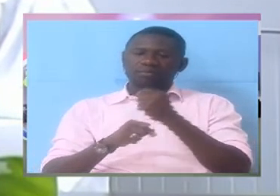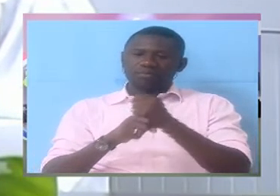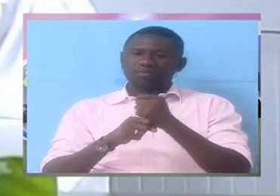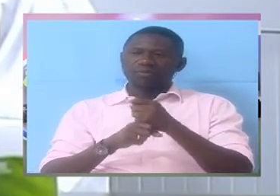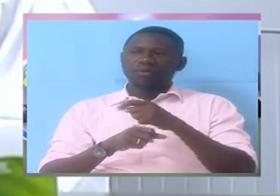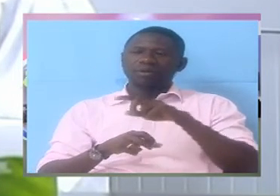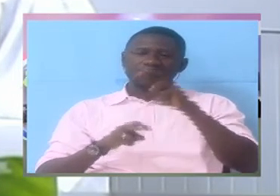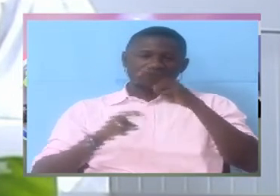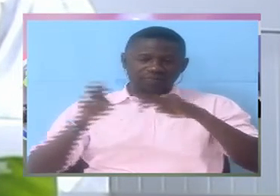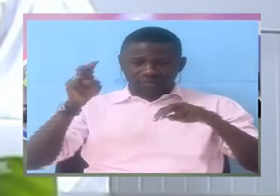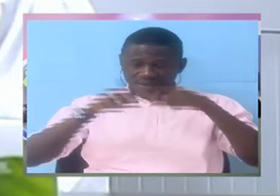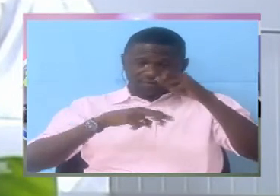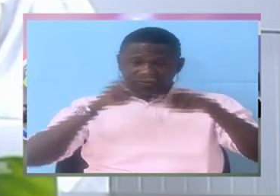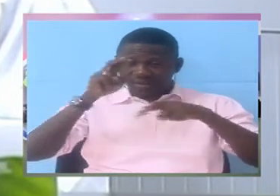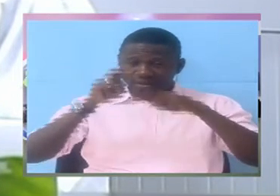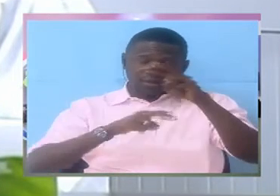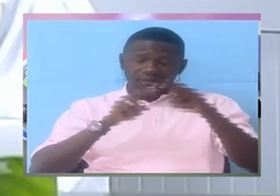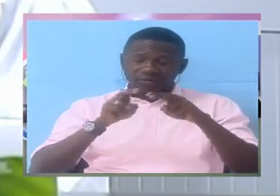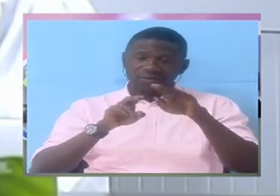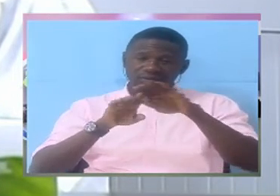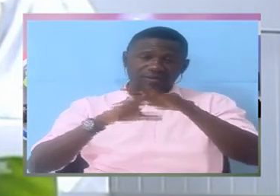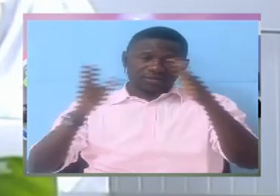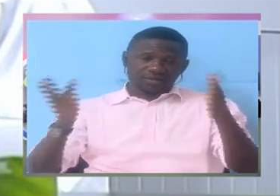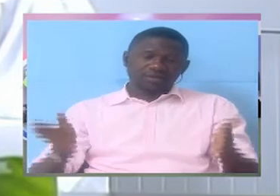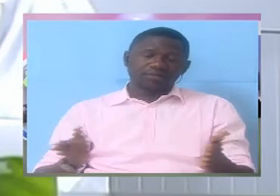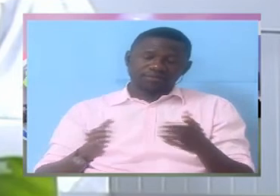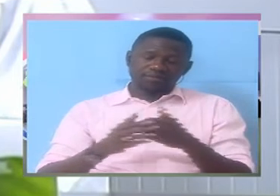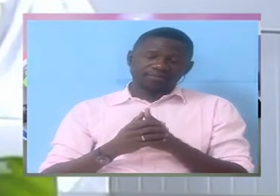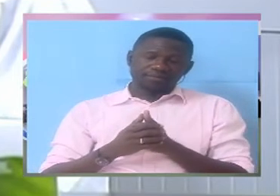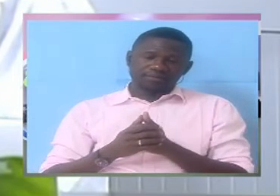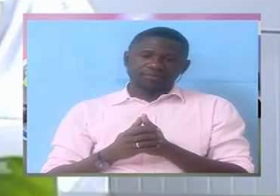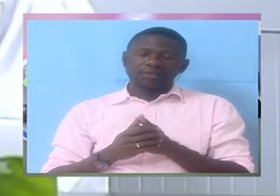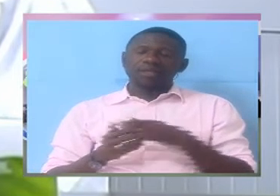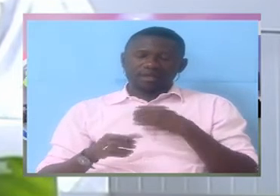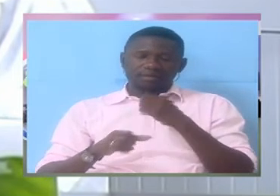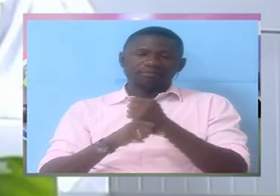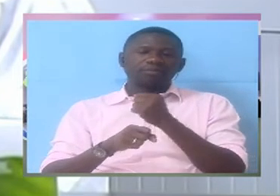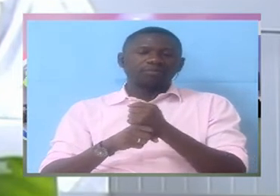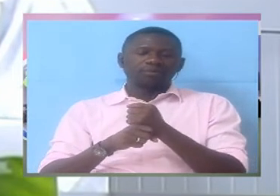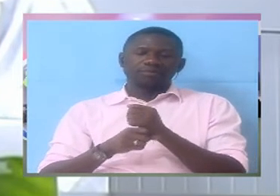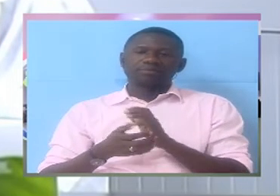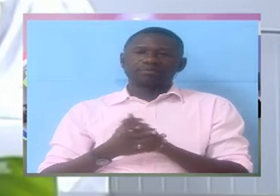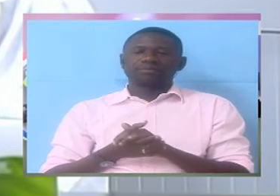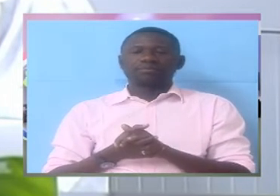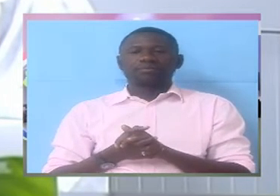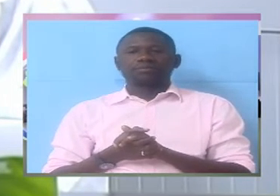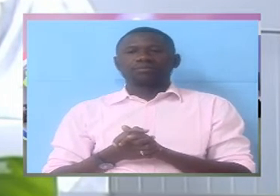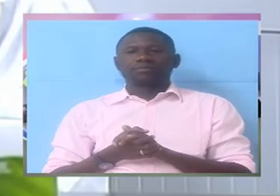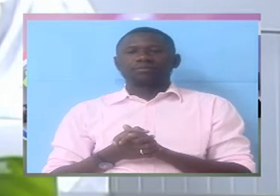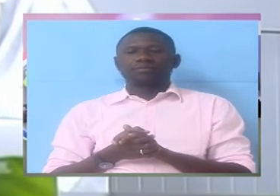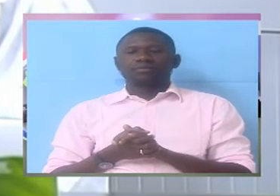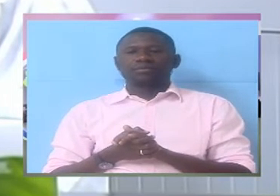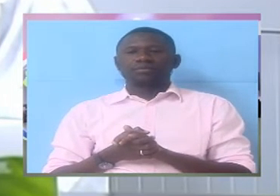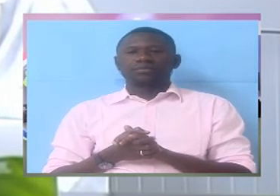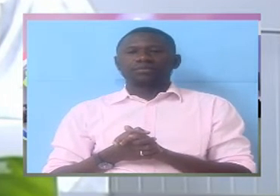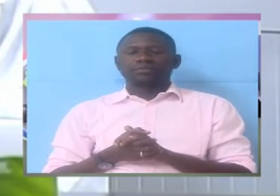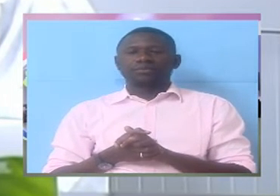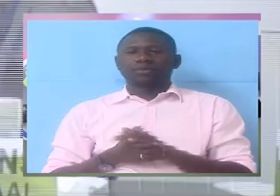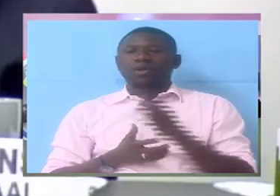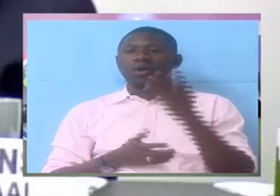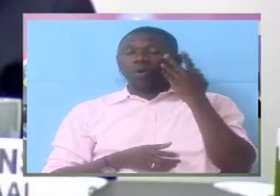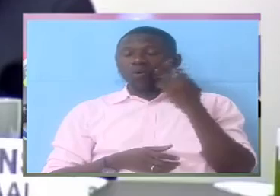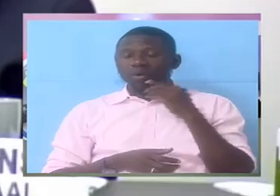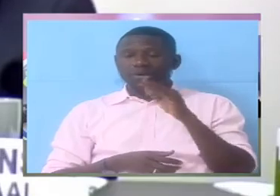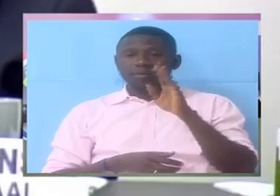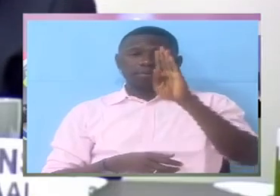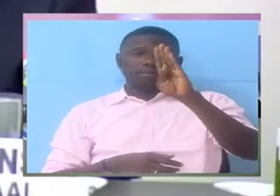ngamira le wari Senegal nkolu fana be sularila ngalo tumole ye kolu parendi kam when Balo Kante was taken